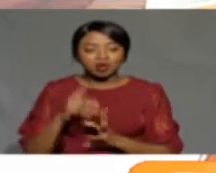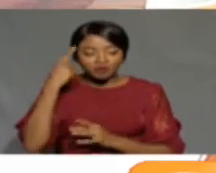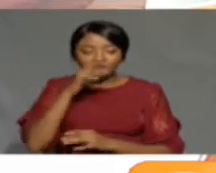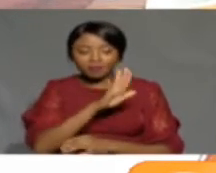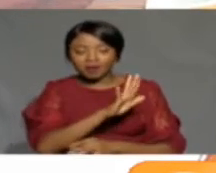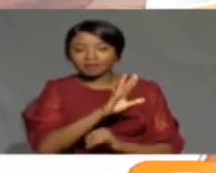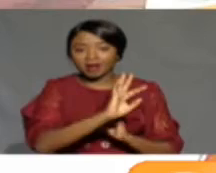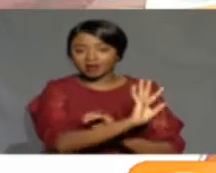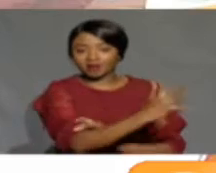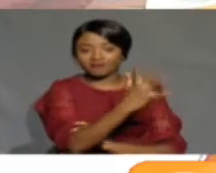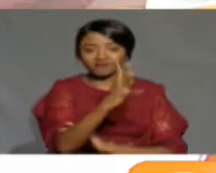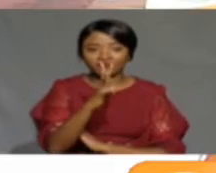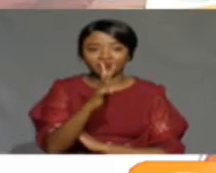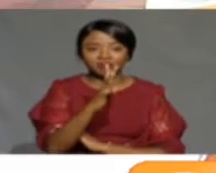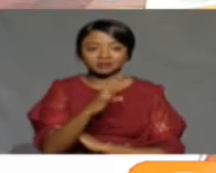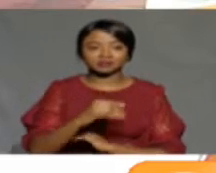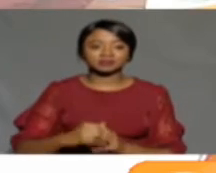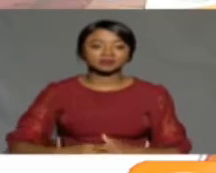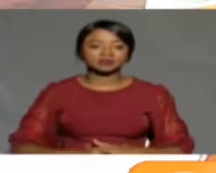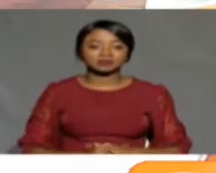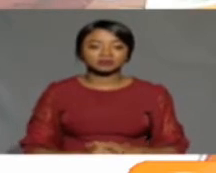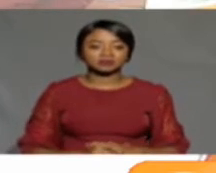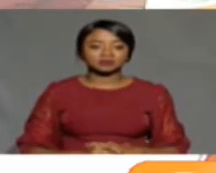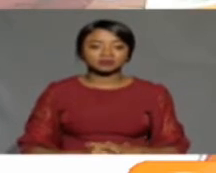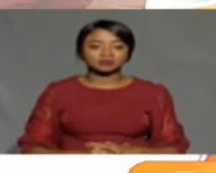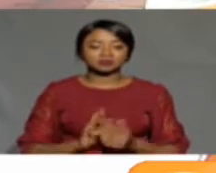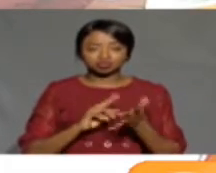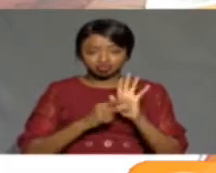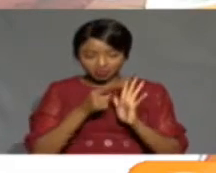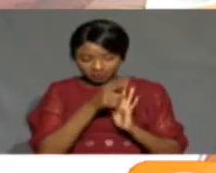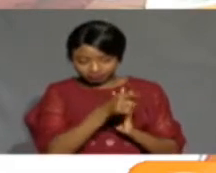that is nearby there. Okay. Okay. And therefore that